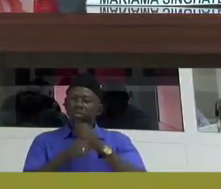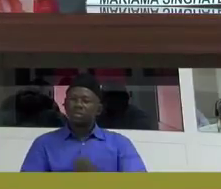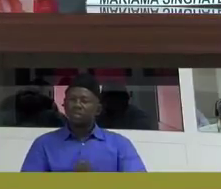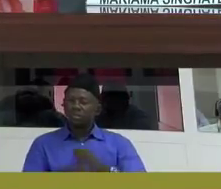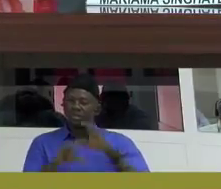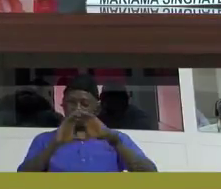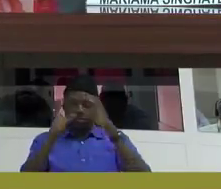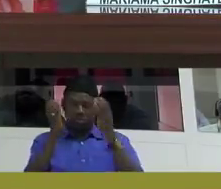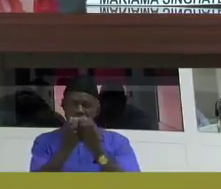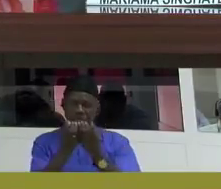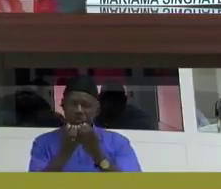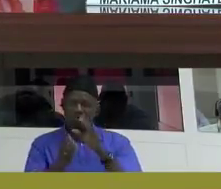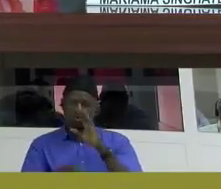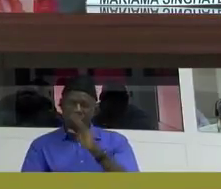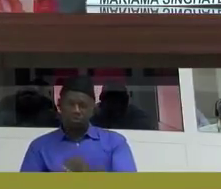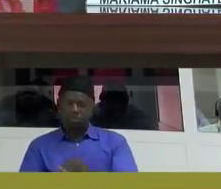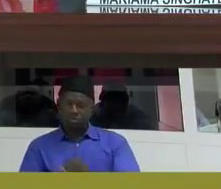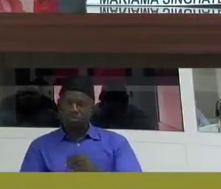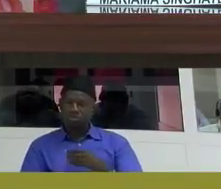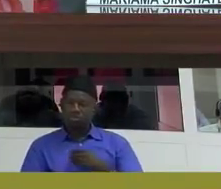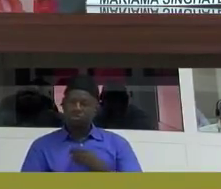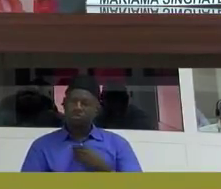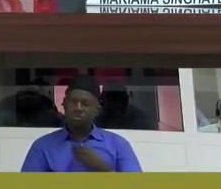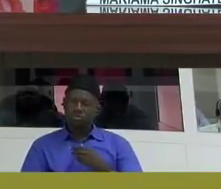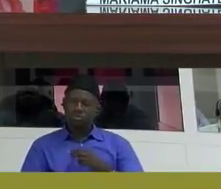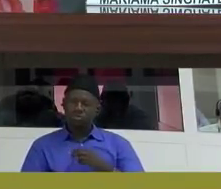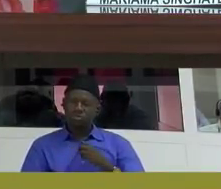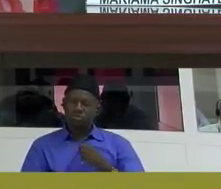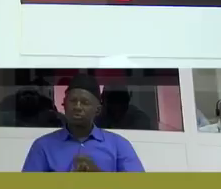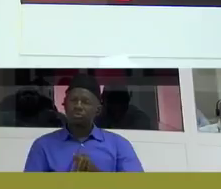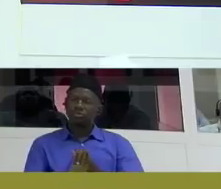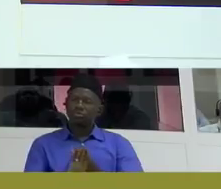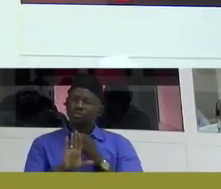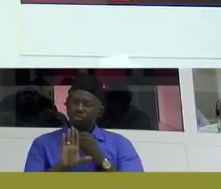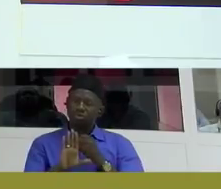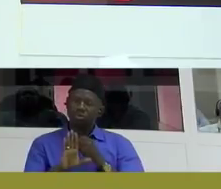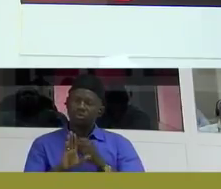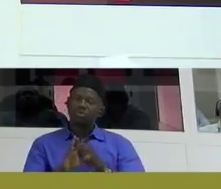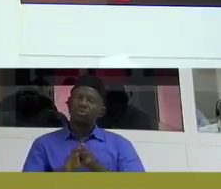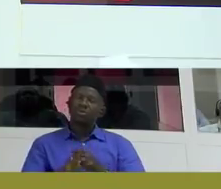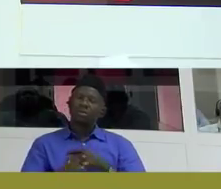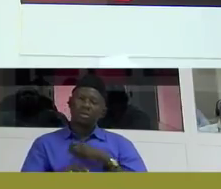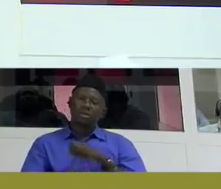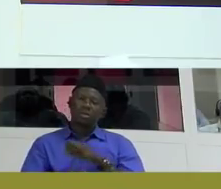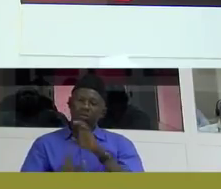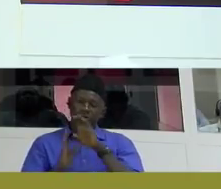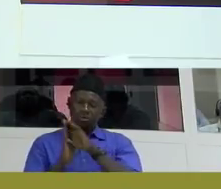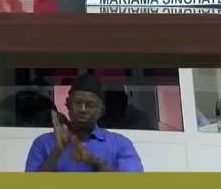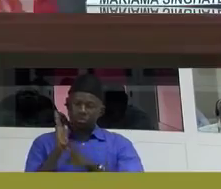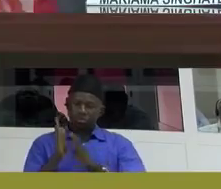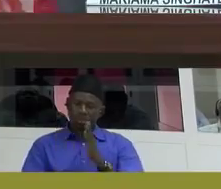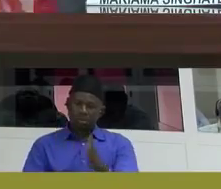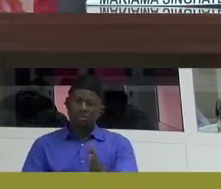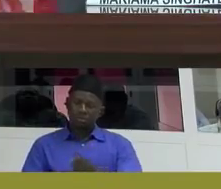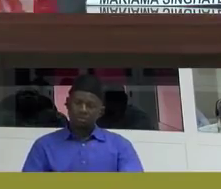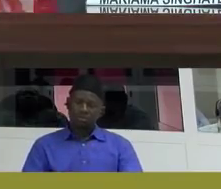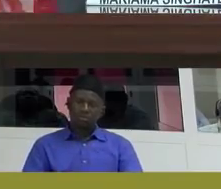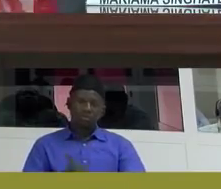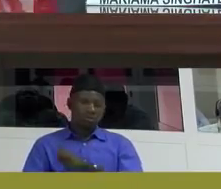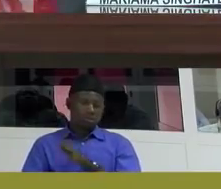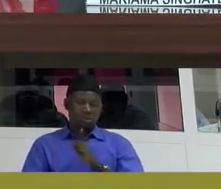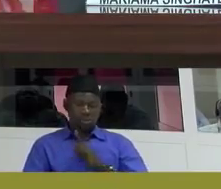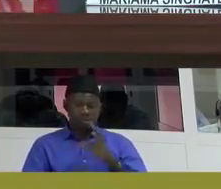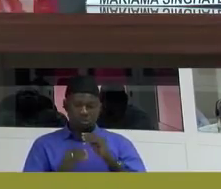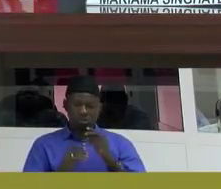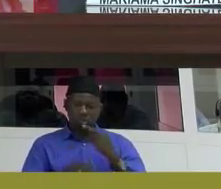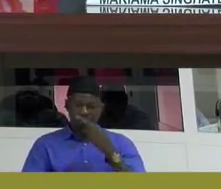to vindicate their constitutional rights? We're not talking about the religious rights yet, we're talking about the constitutional